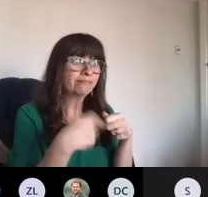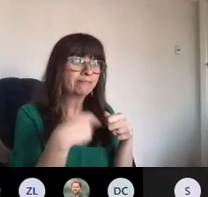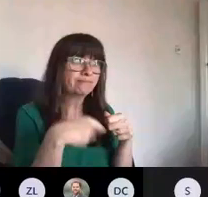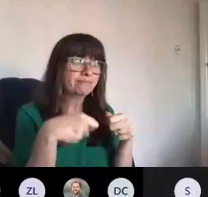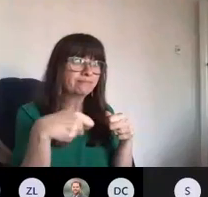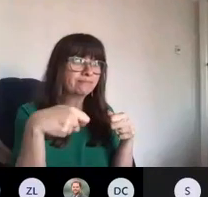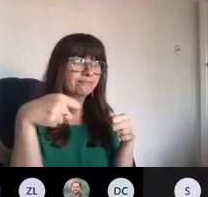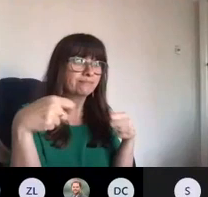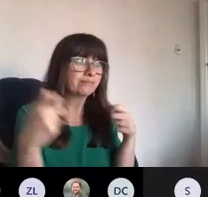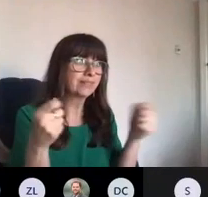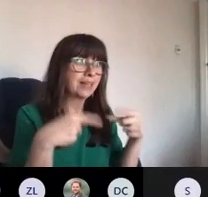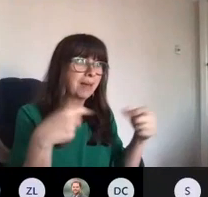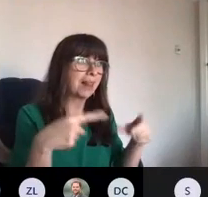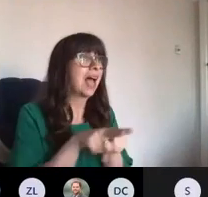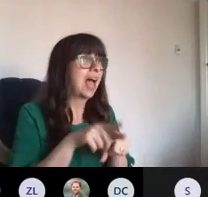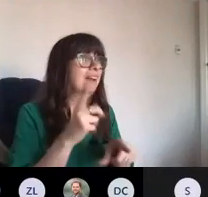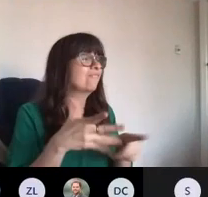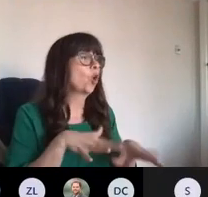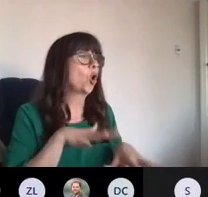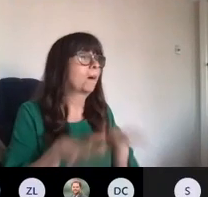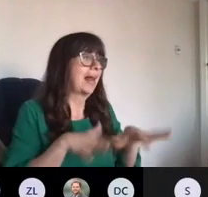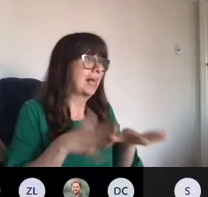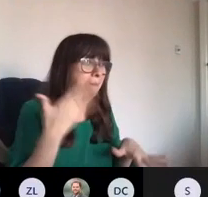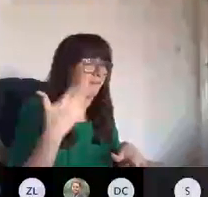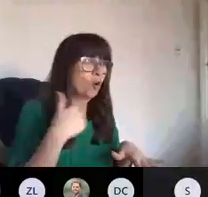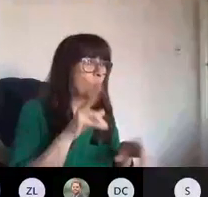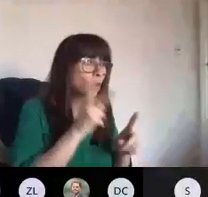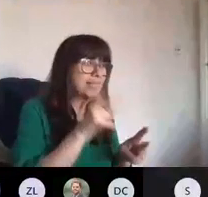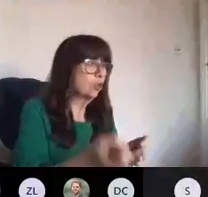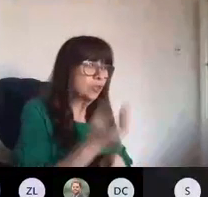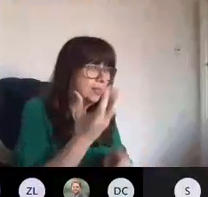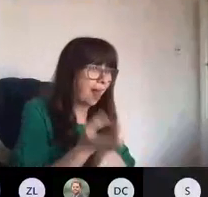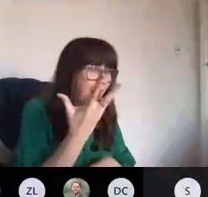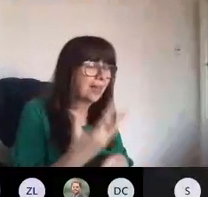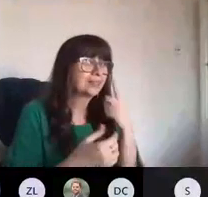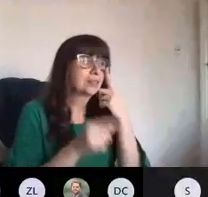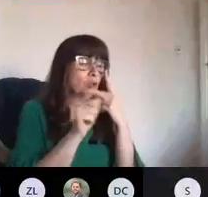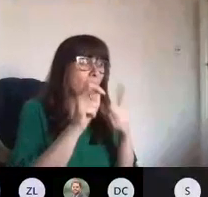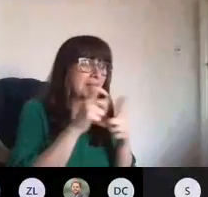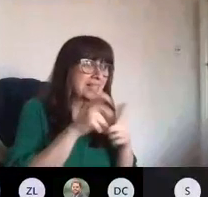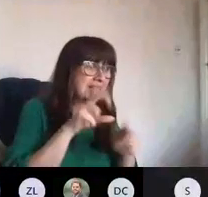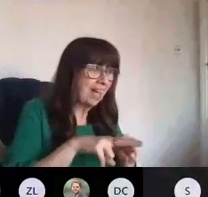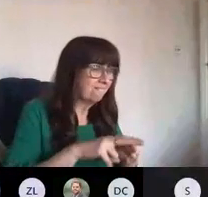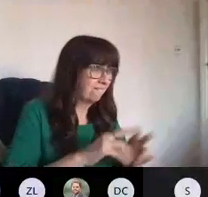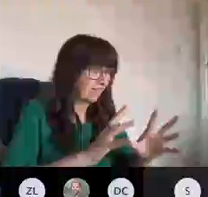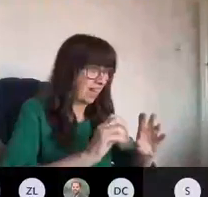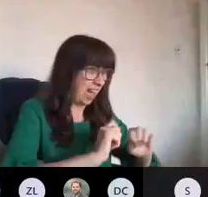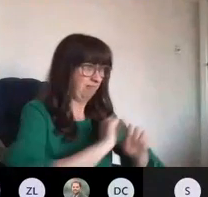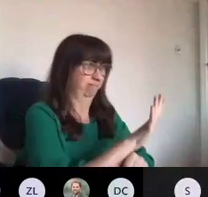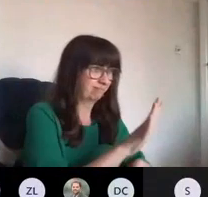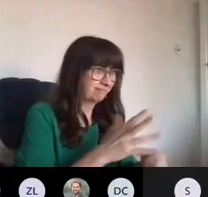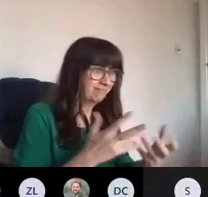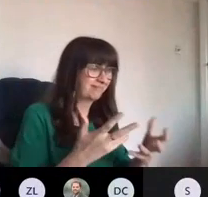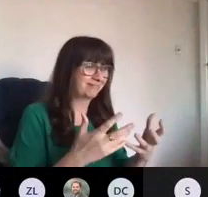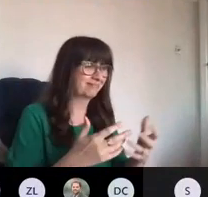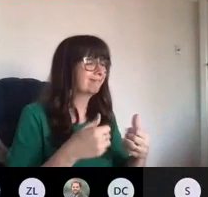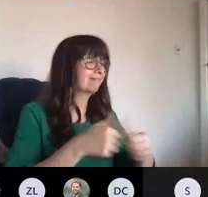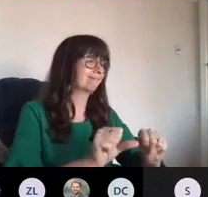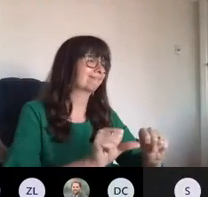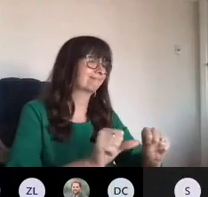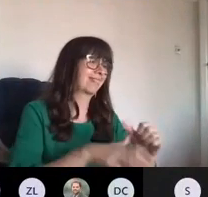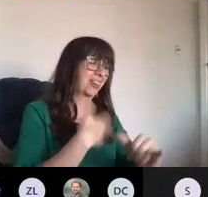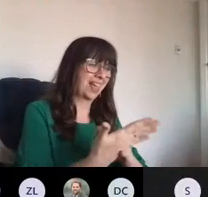the organisation and panicking when we couldn't see your slides and sending around PDFs and stuff. So I think the session's worked out really